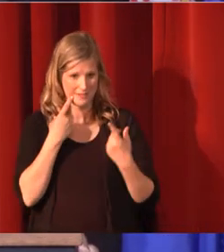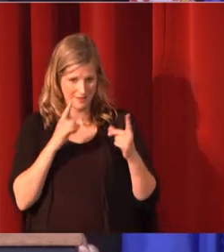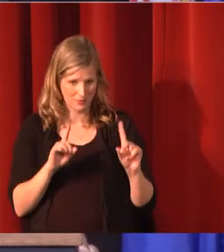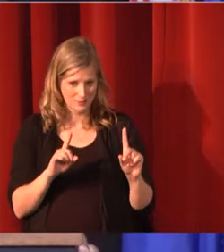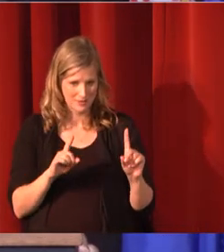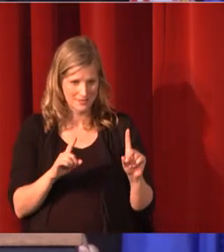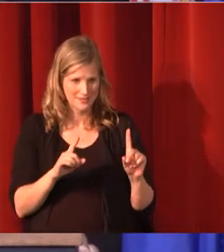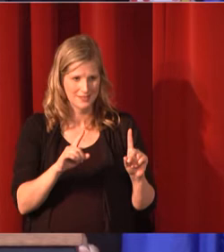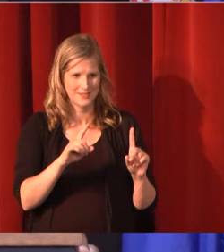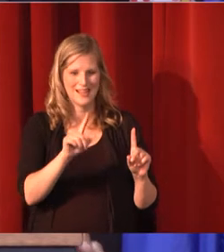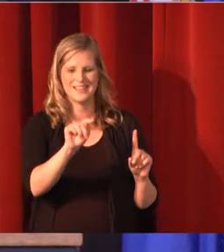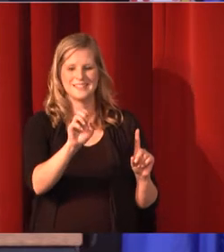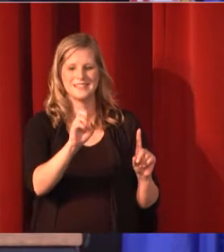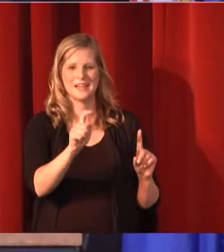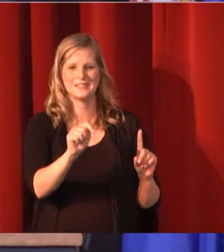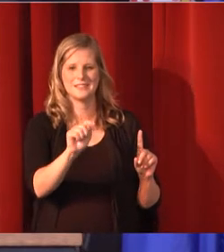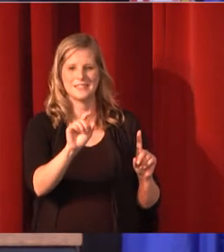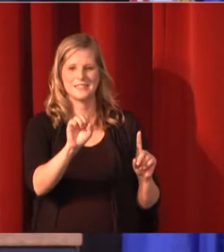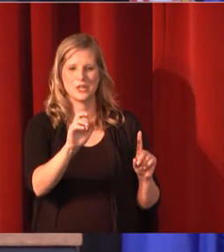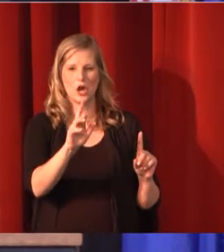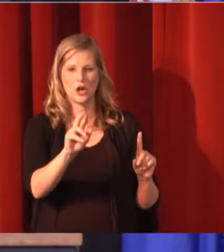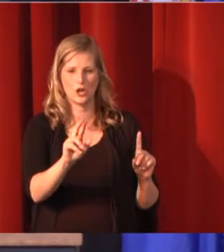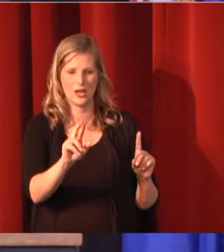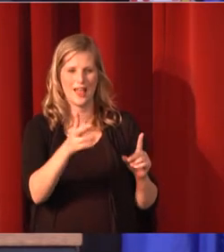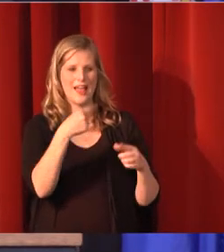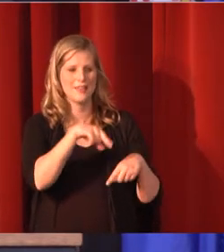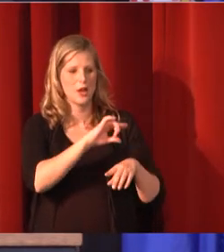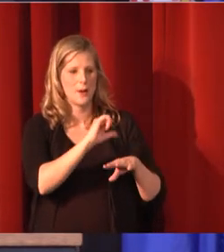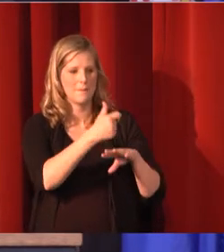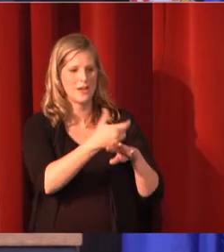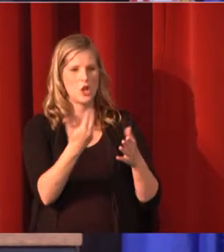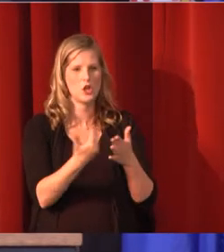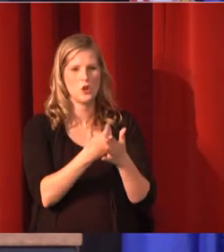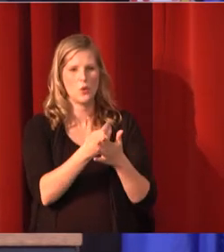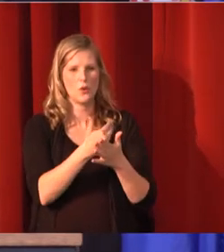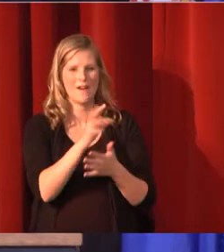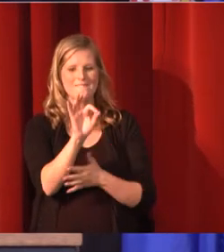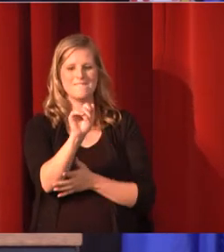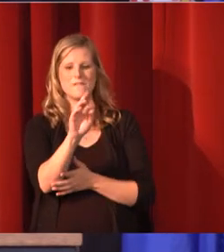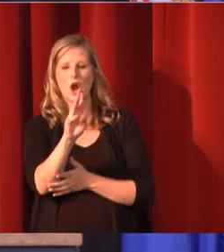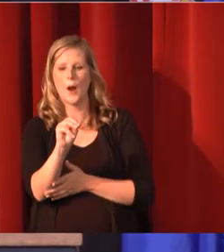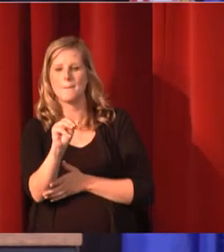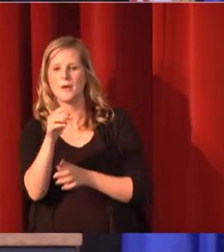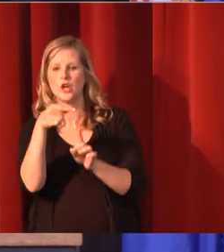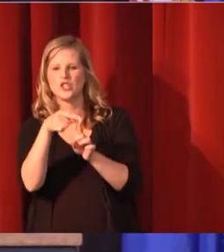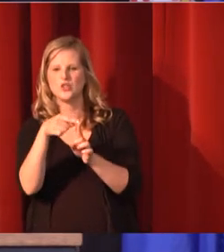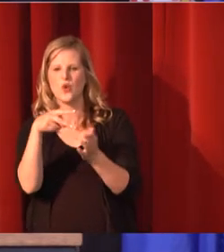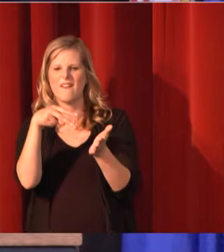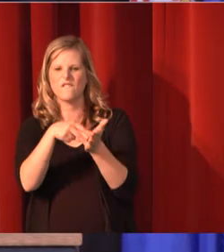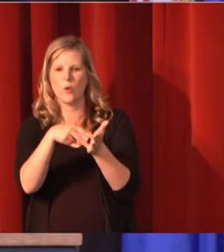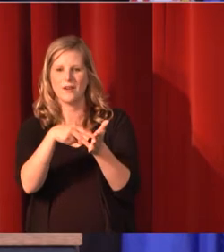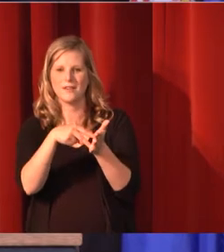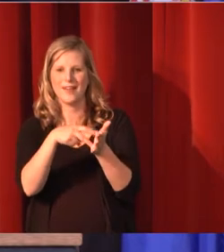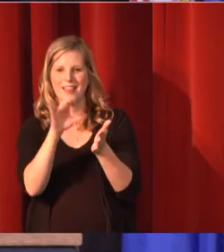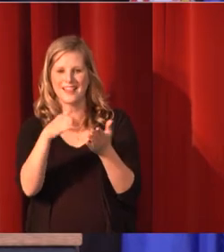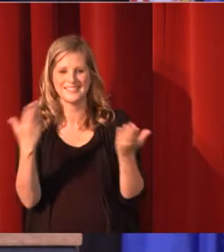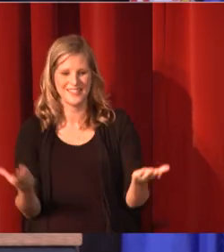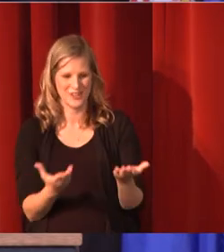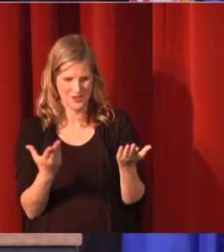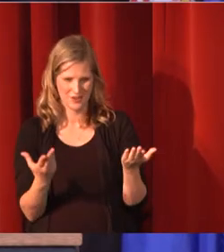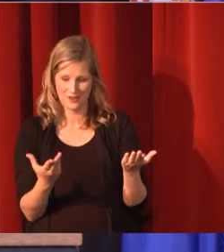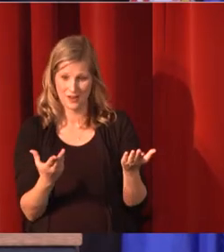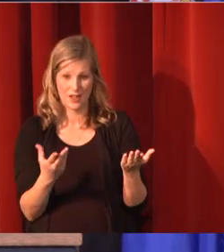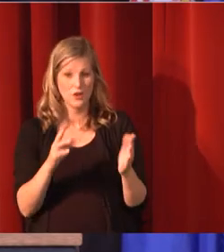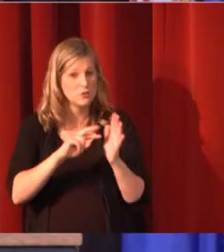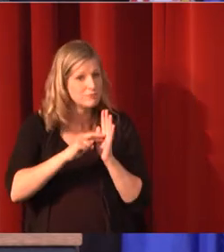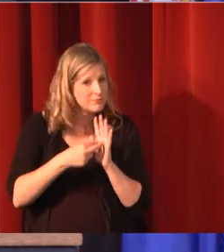techstars is planting their new farm to fork accelerator here bringing